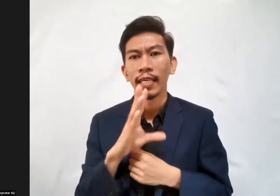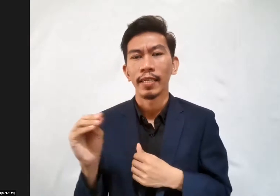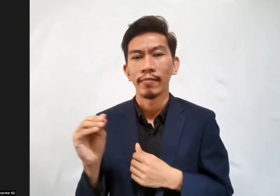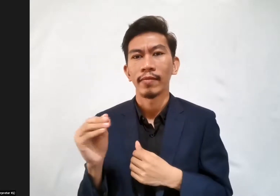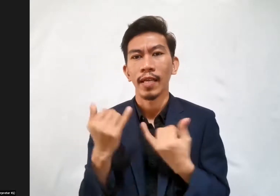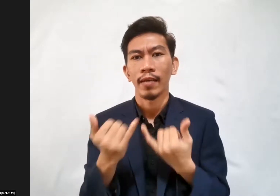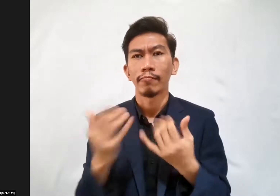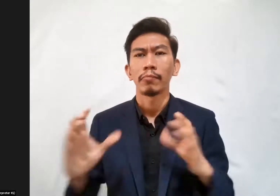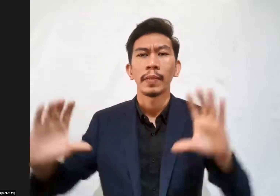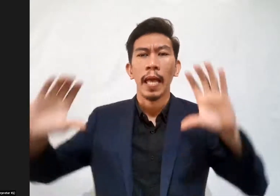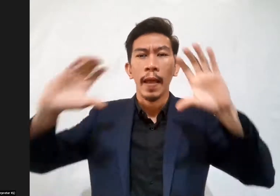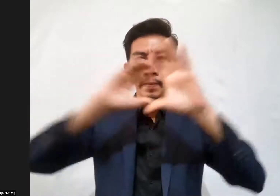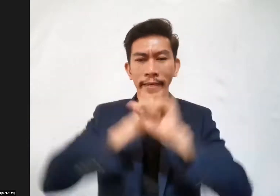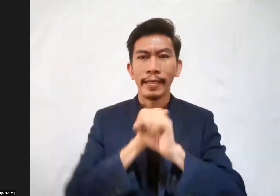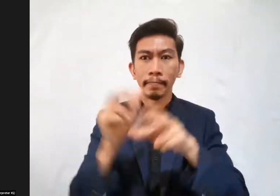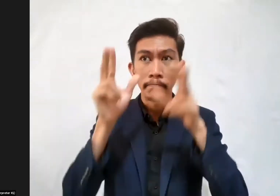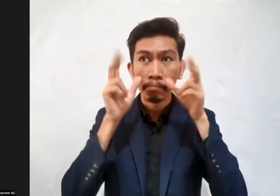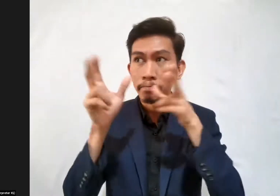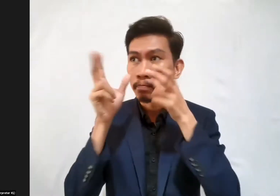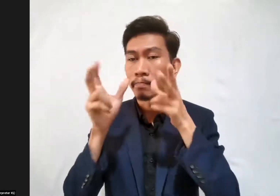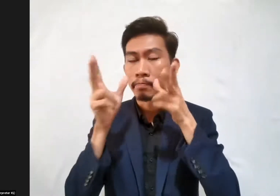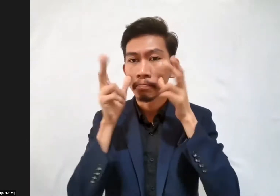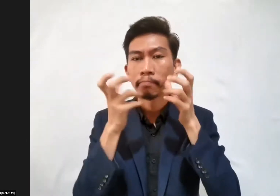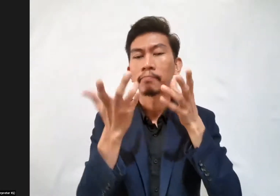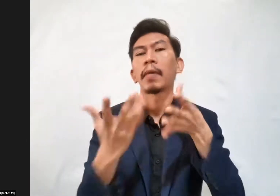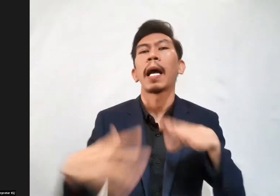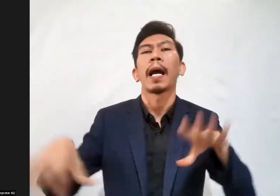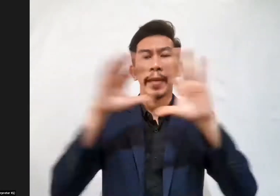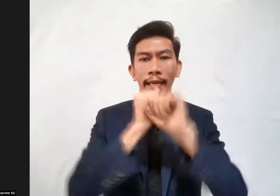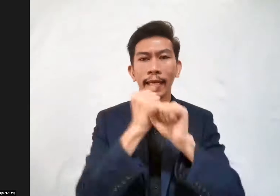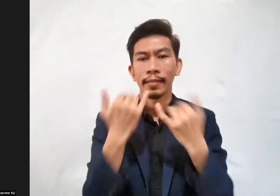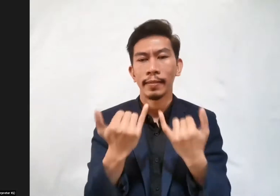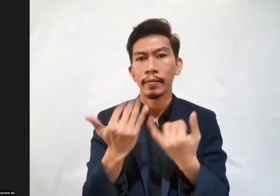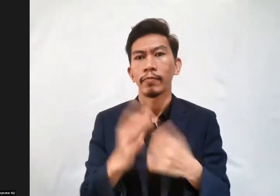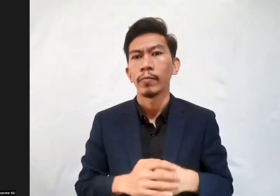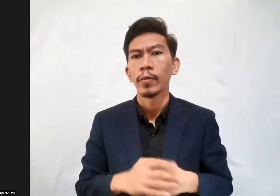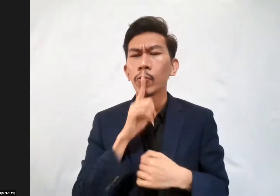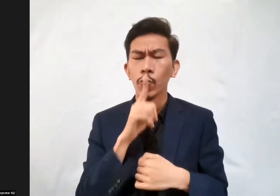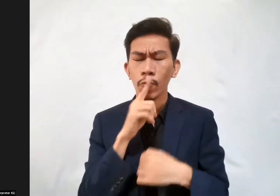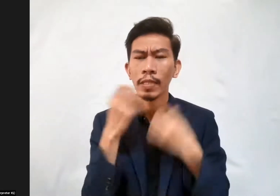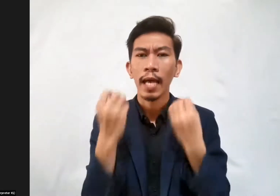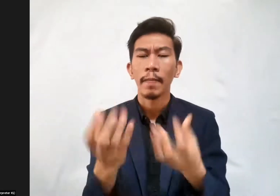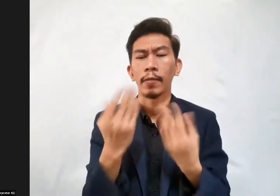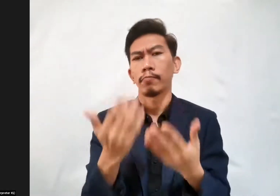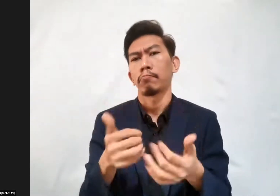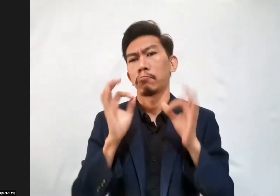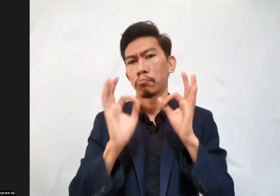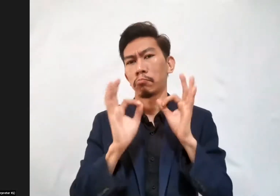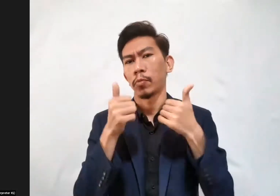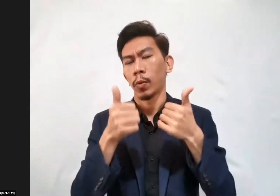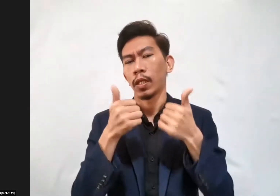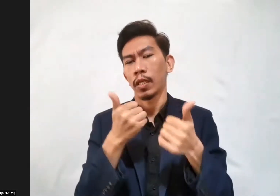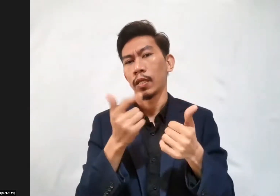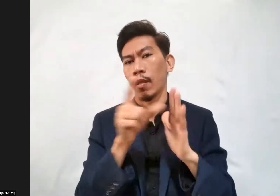this morning, I would like to emphasize that there are many, many good laws that have been passed